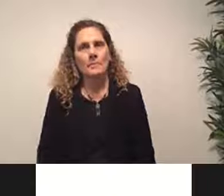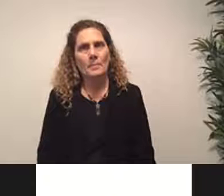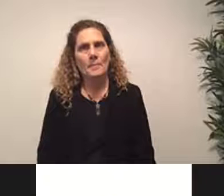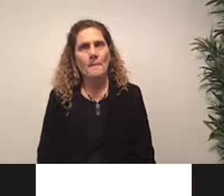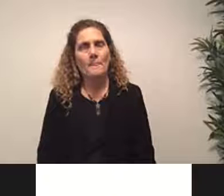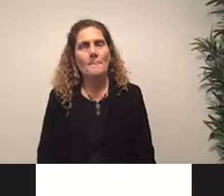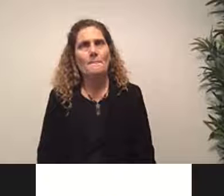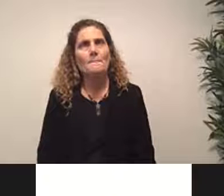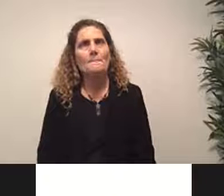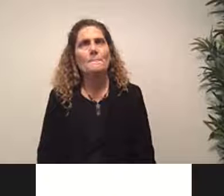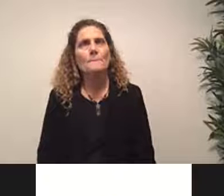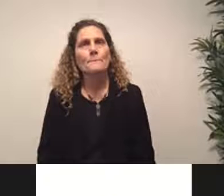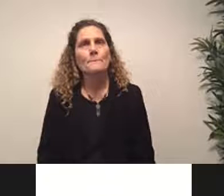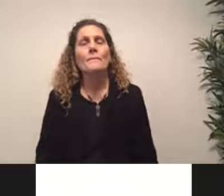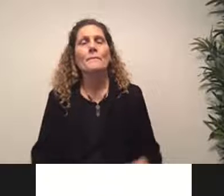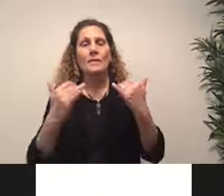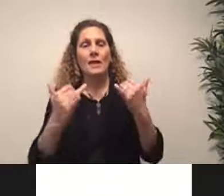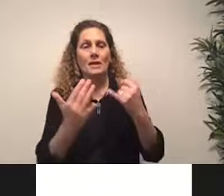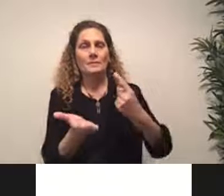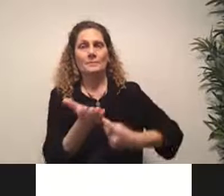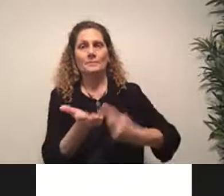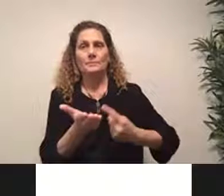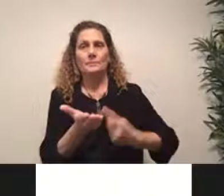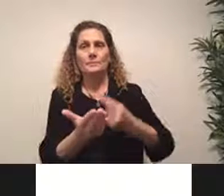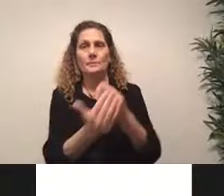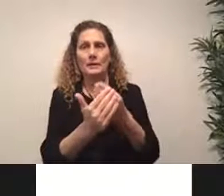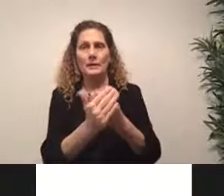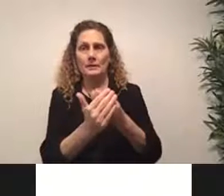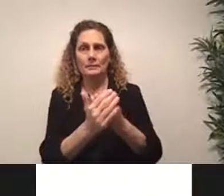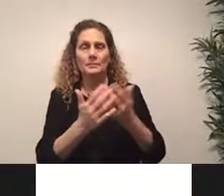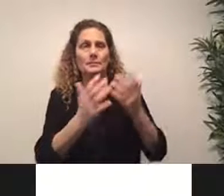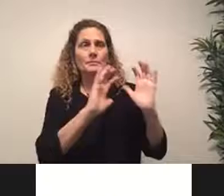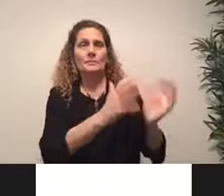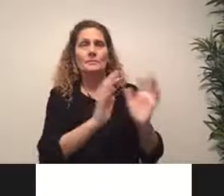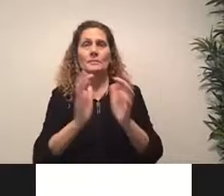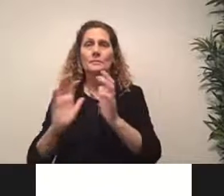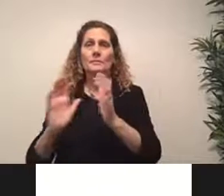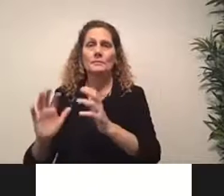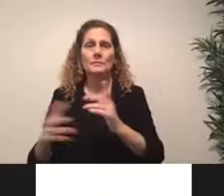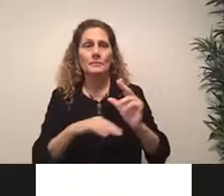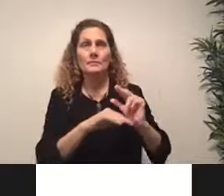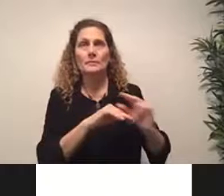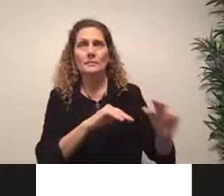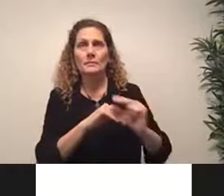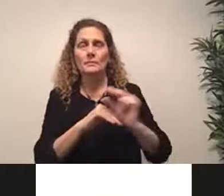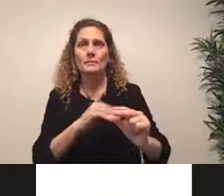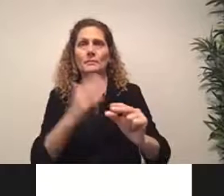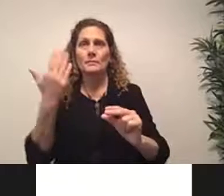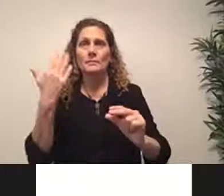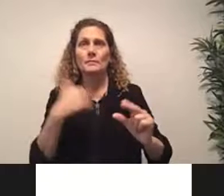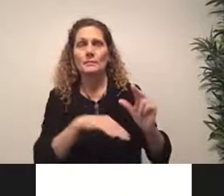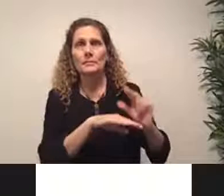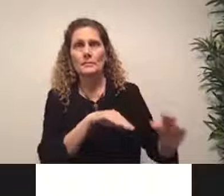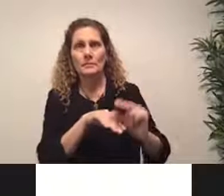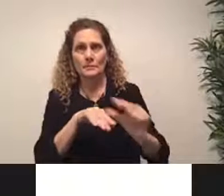process and in terms of local entities that are going to be doing the allocating. And that is a